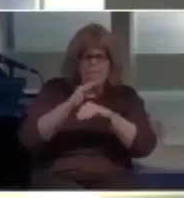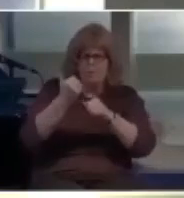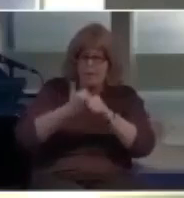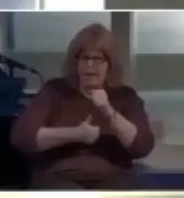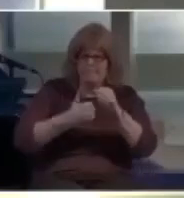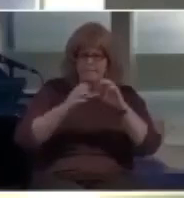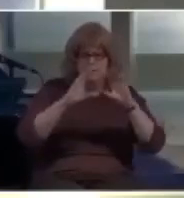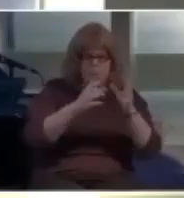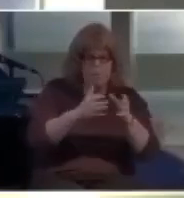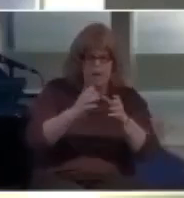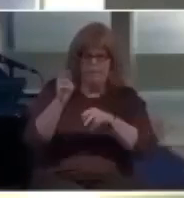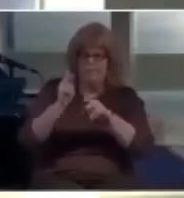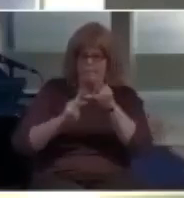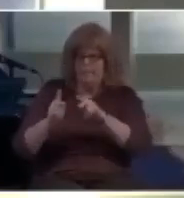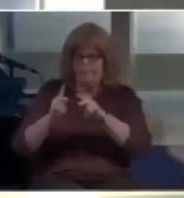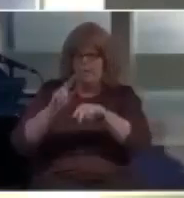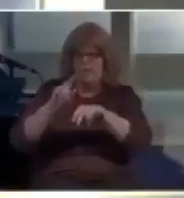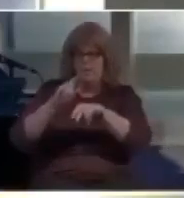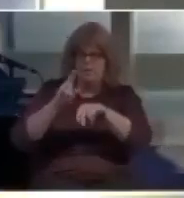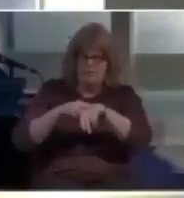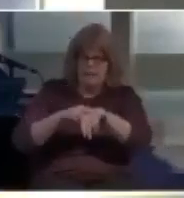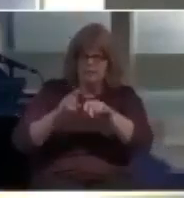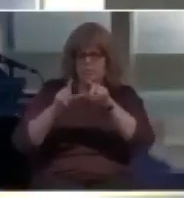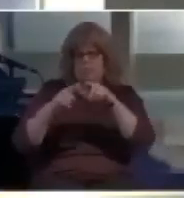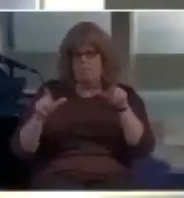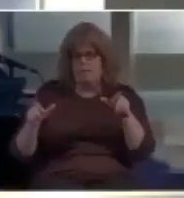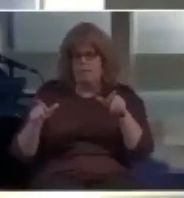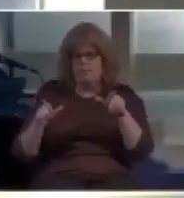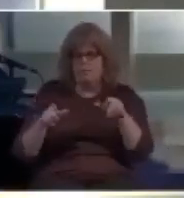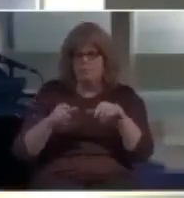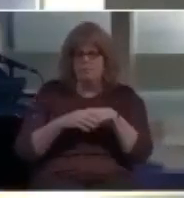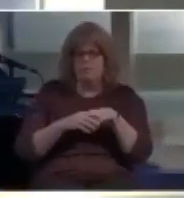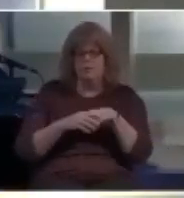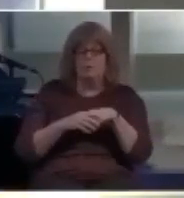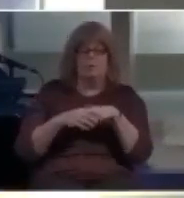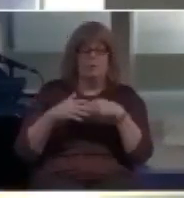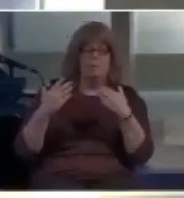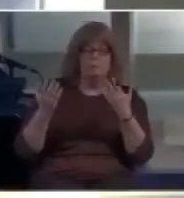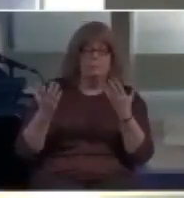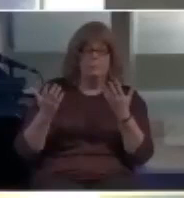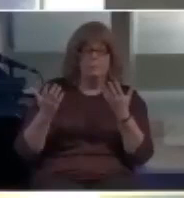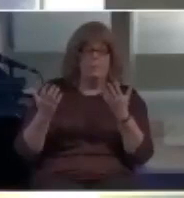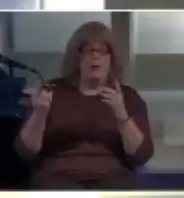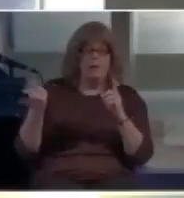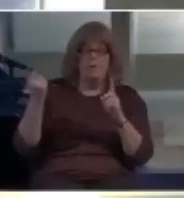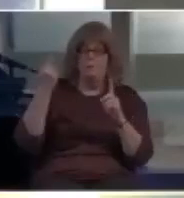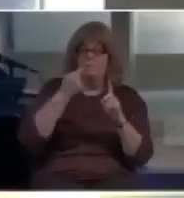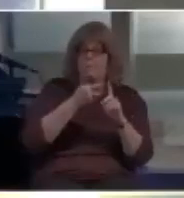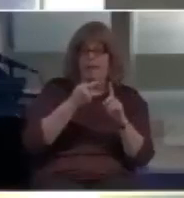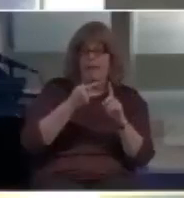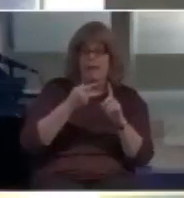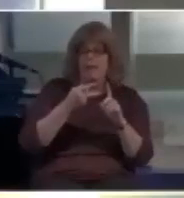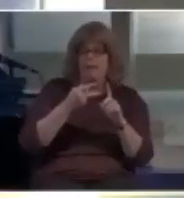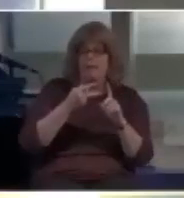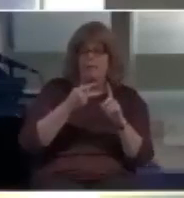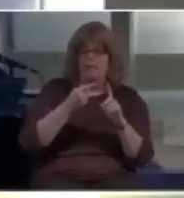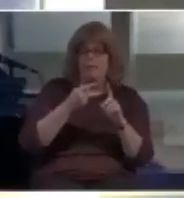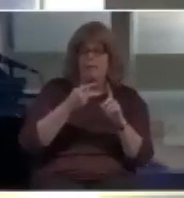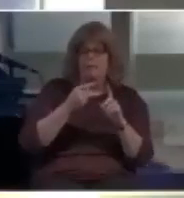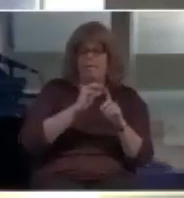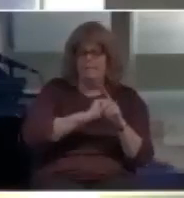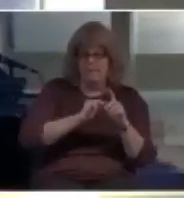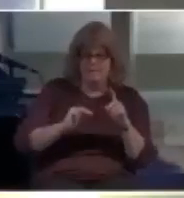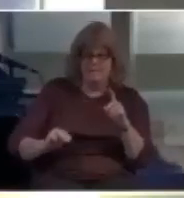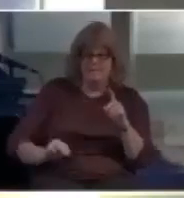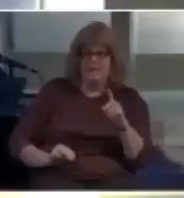and tongue and nation was given to him. Well, that should take you right back to what? The scope of